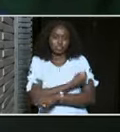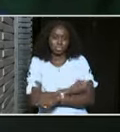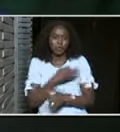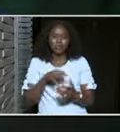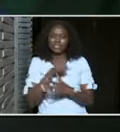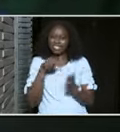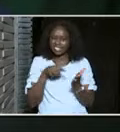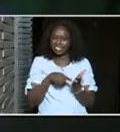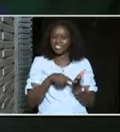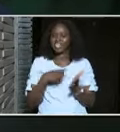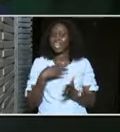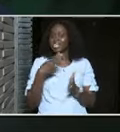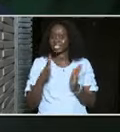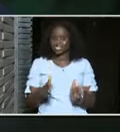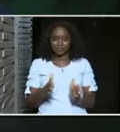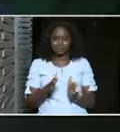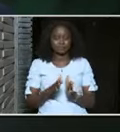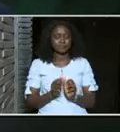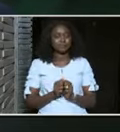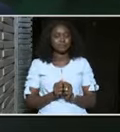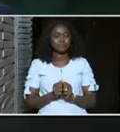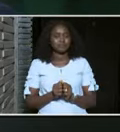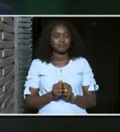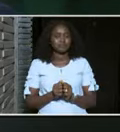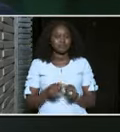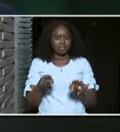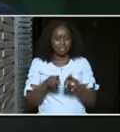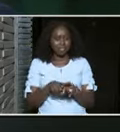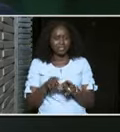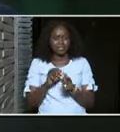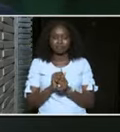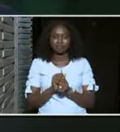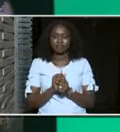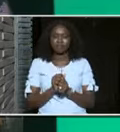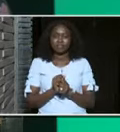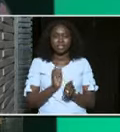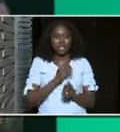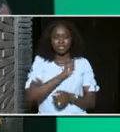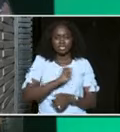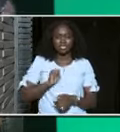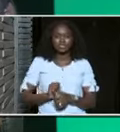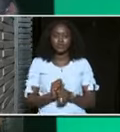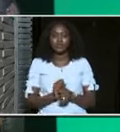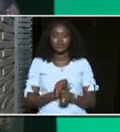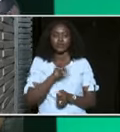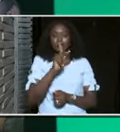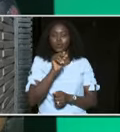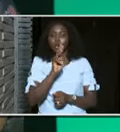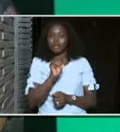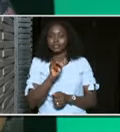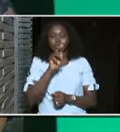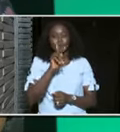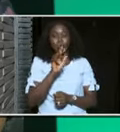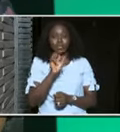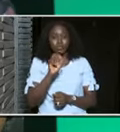this candidate as a pair? Are Senator Kwankwaso, 56, Idahosa,